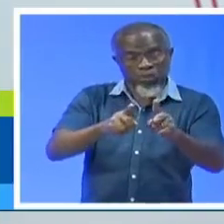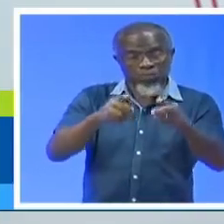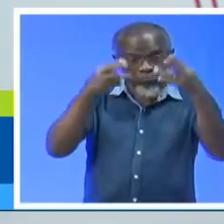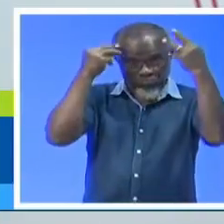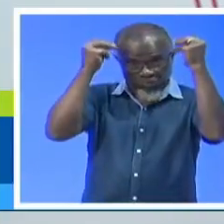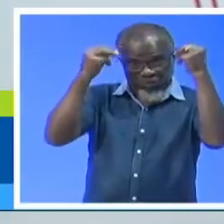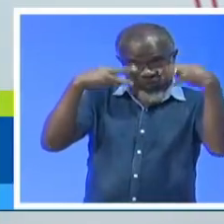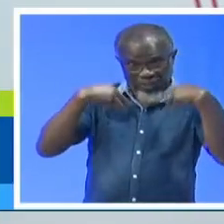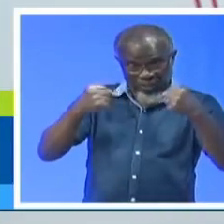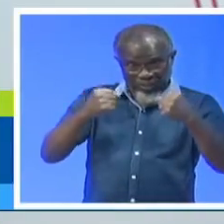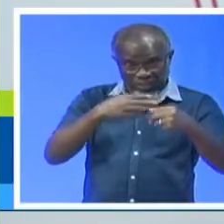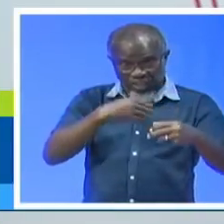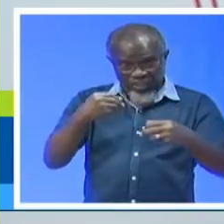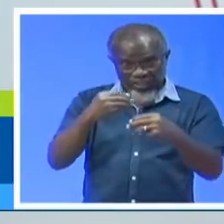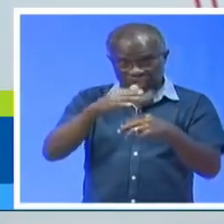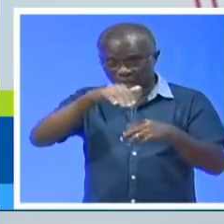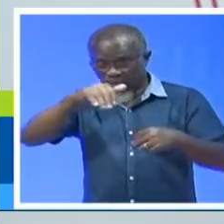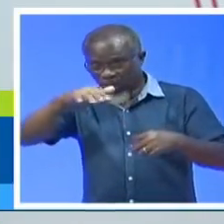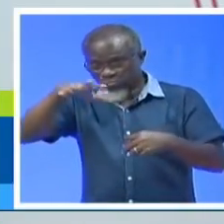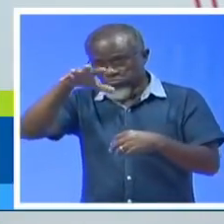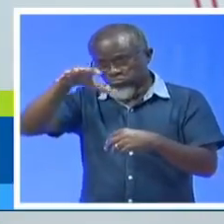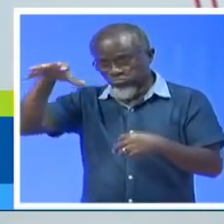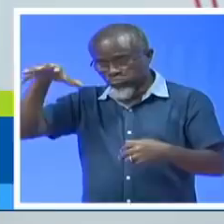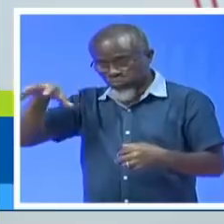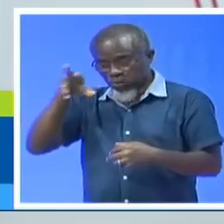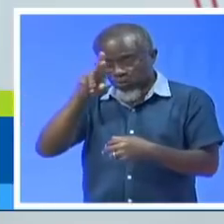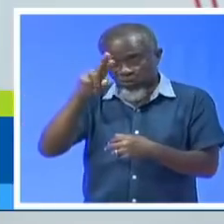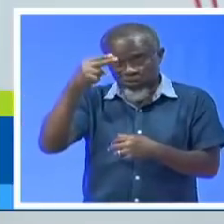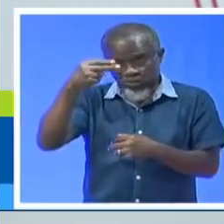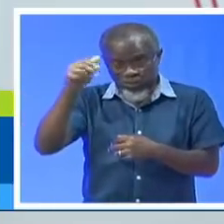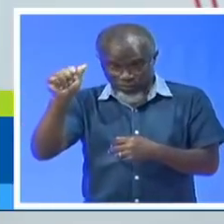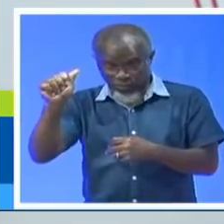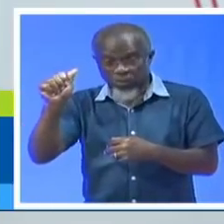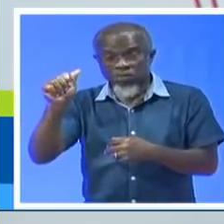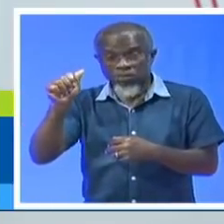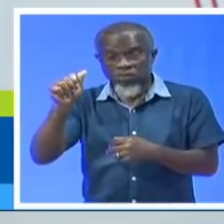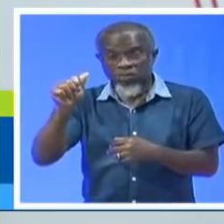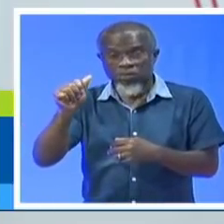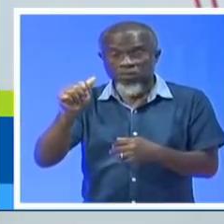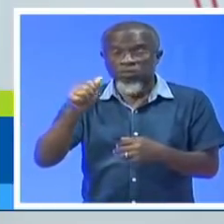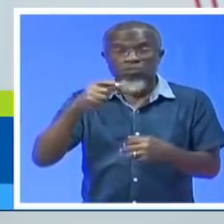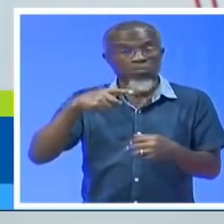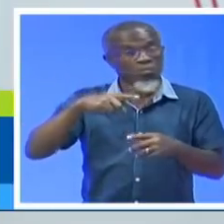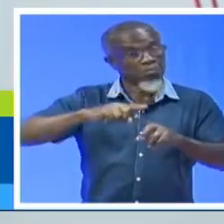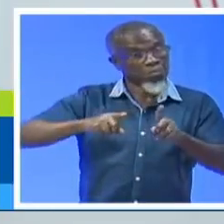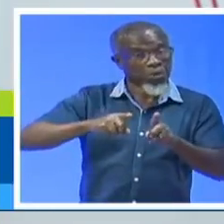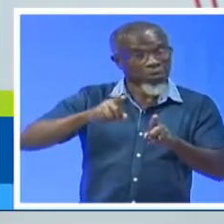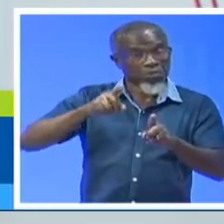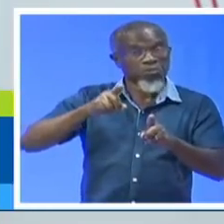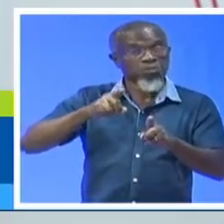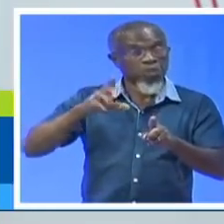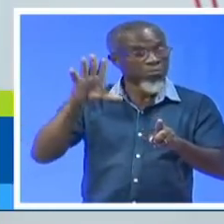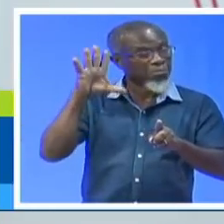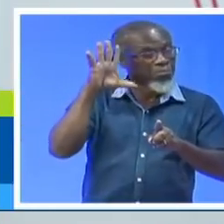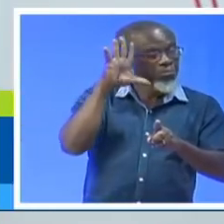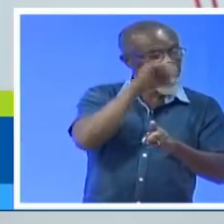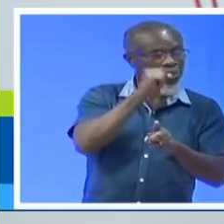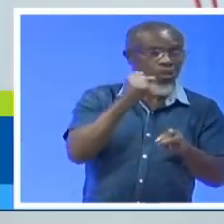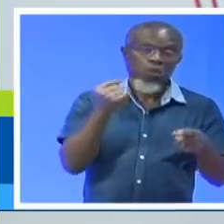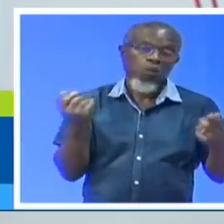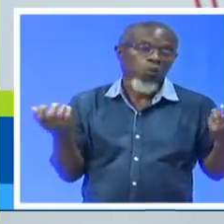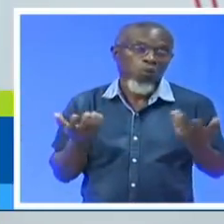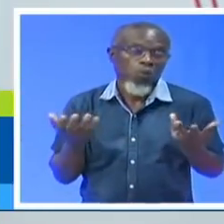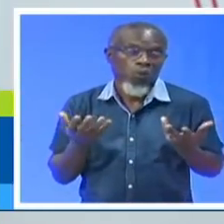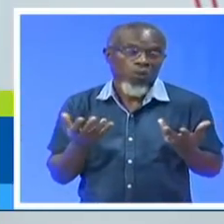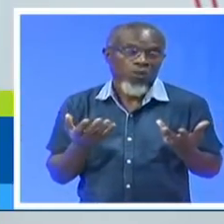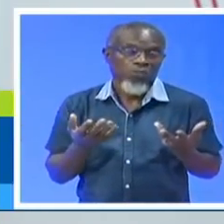doing a fabulous job in supporting them. However, the missing ingredient is the concern for